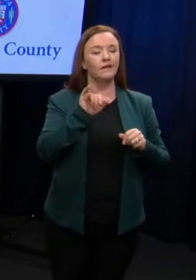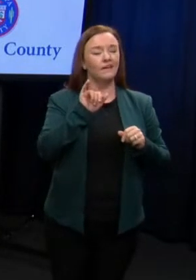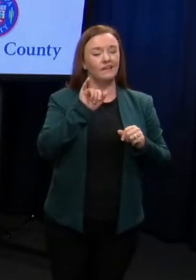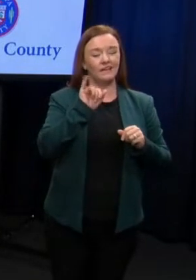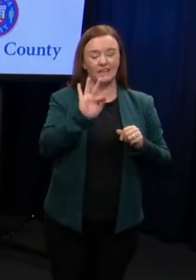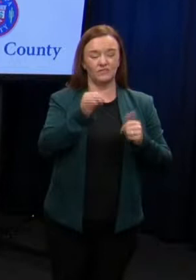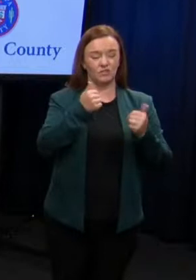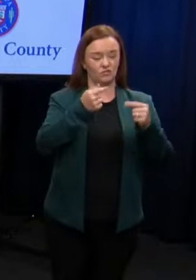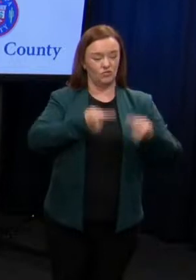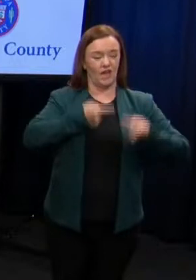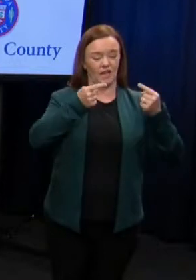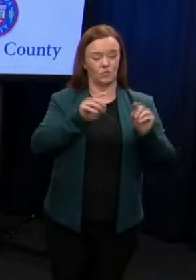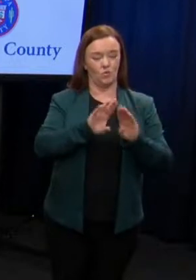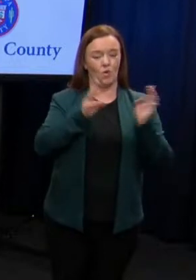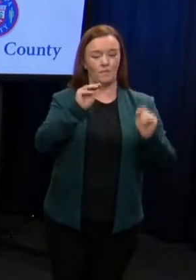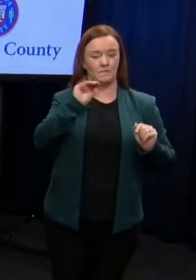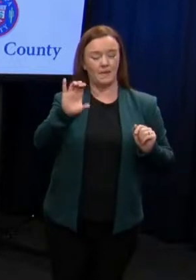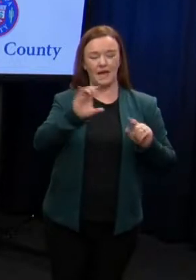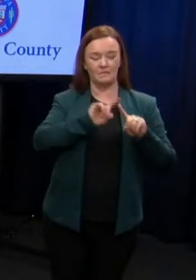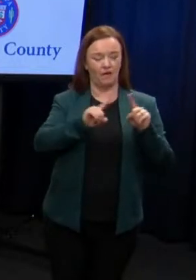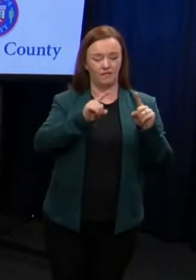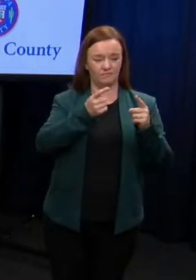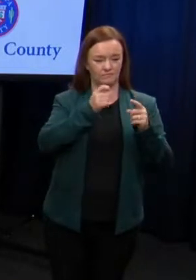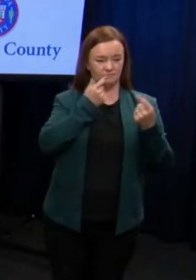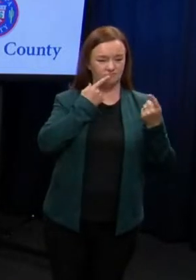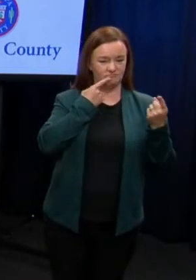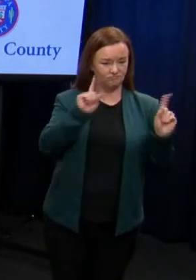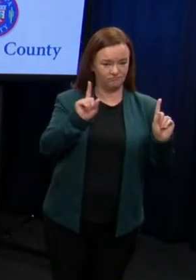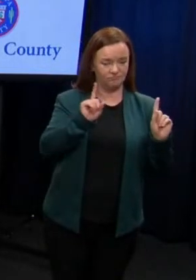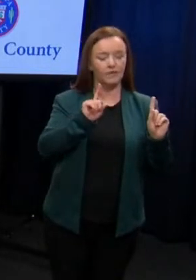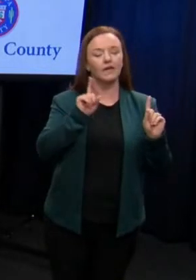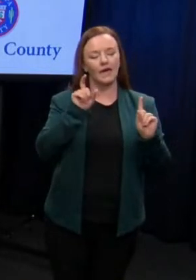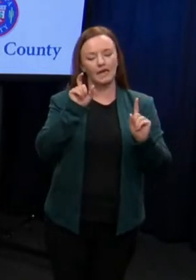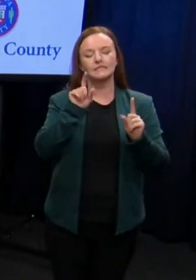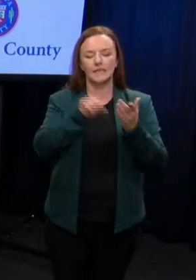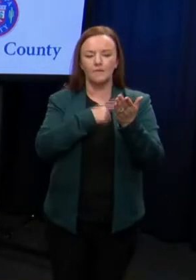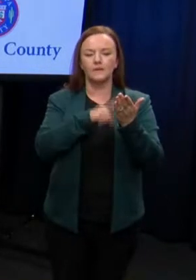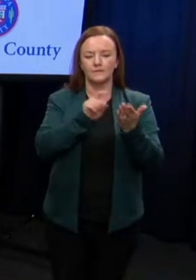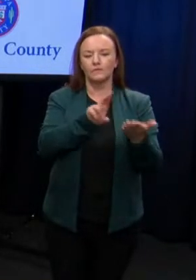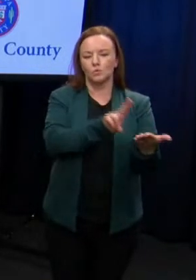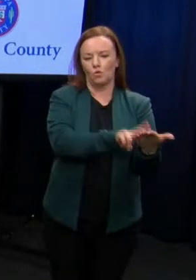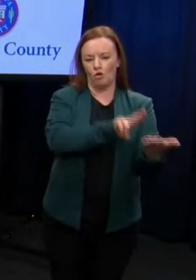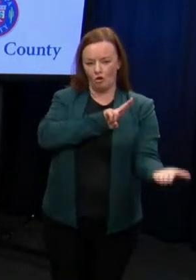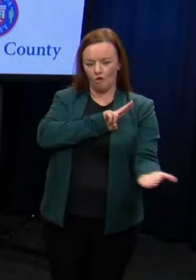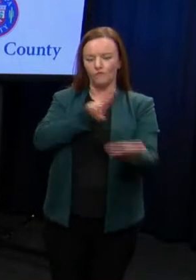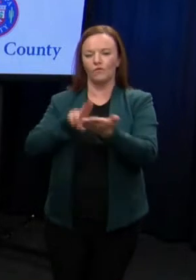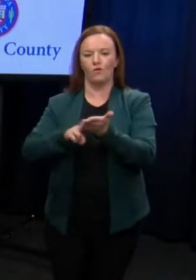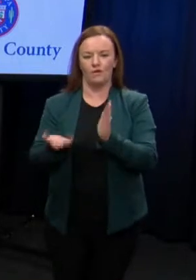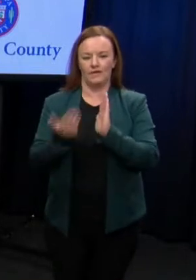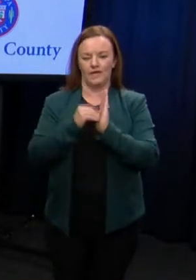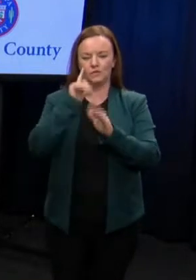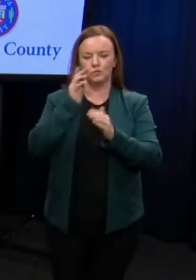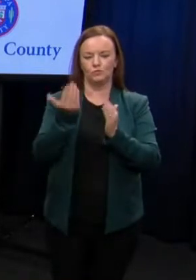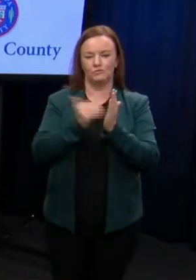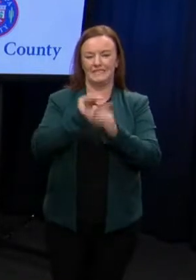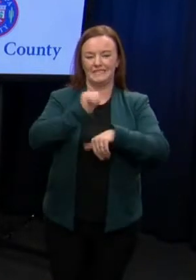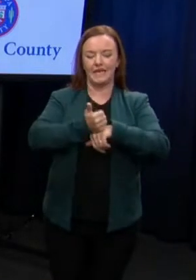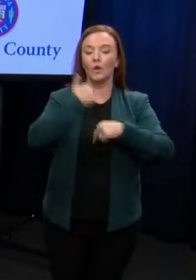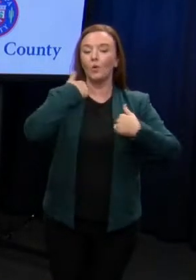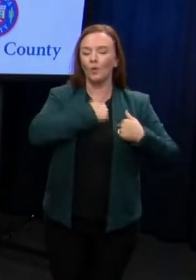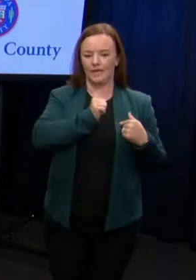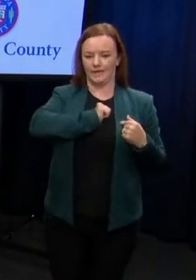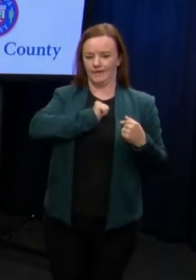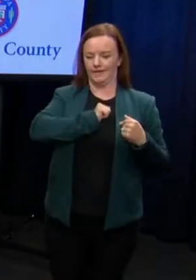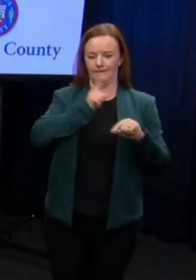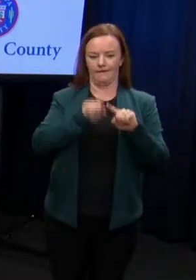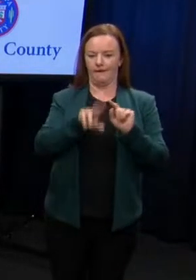just not working, please log out of the webinar and log back in. Sometimes you have to do that to reset things and make sure that works. We cannot unmute you